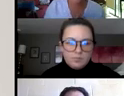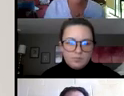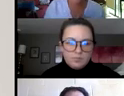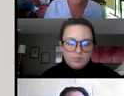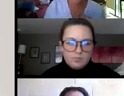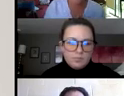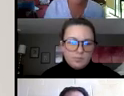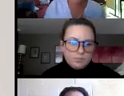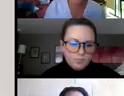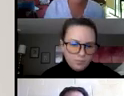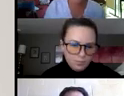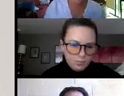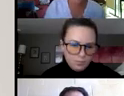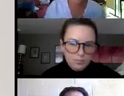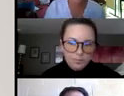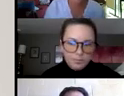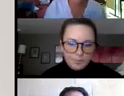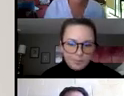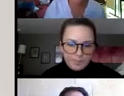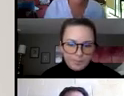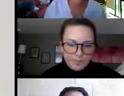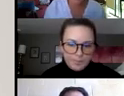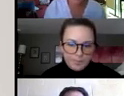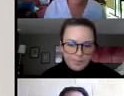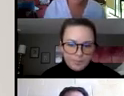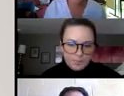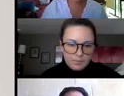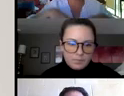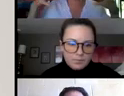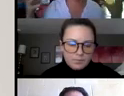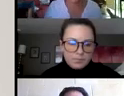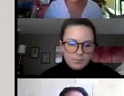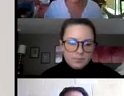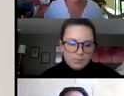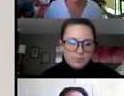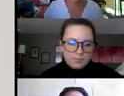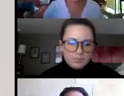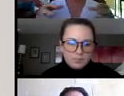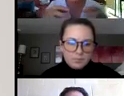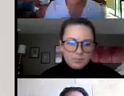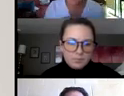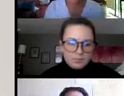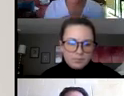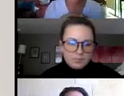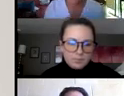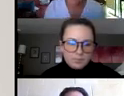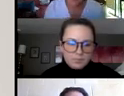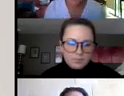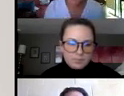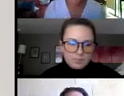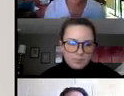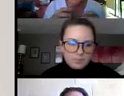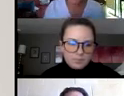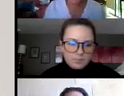students who speak Spanish fluently, right? I'm not talking about the general Ventura College population. I'm talking about